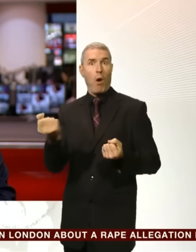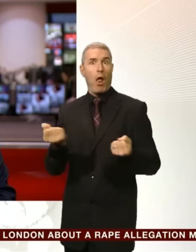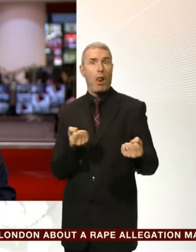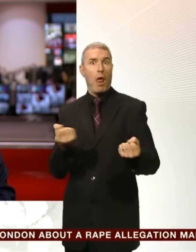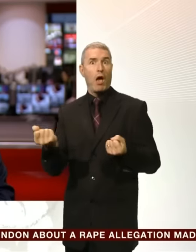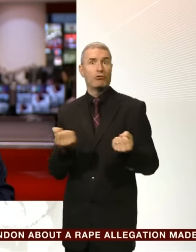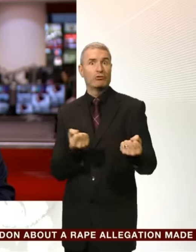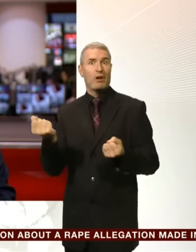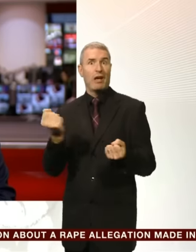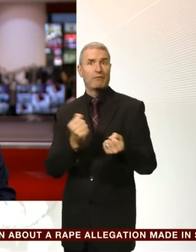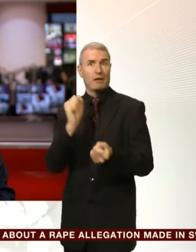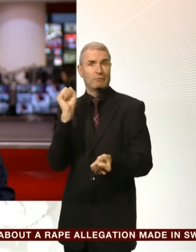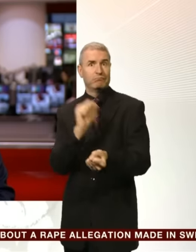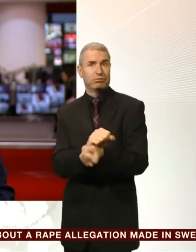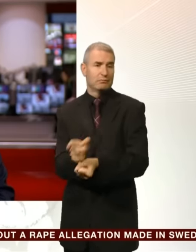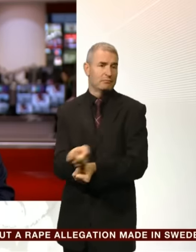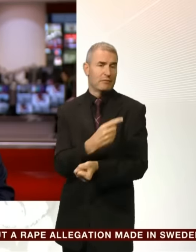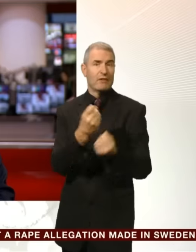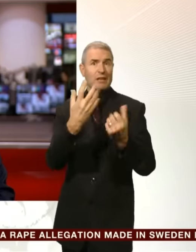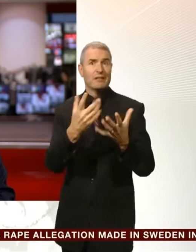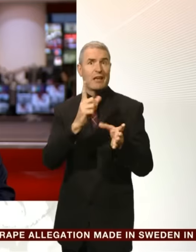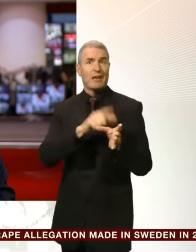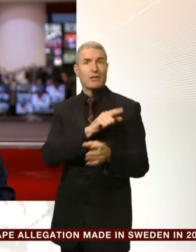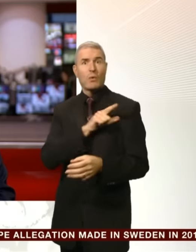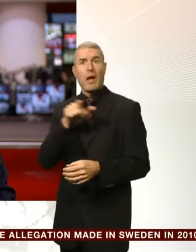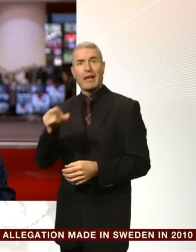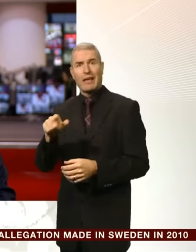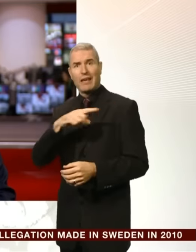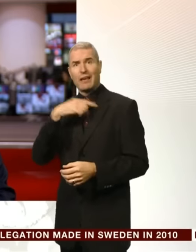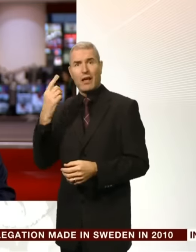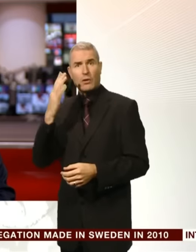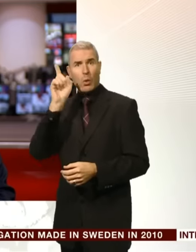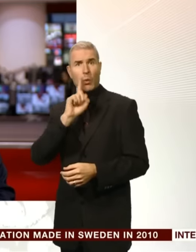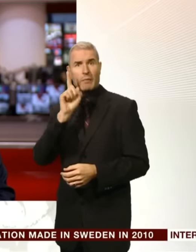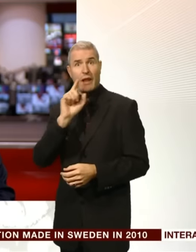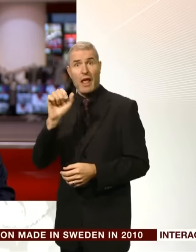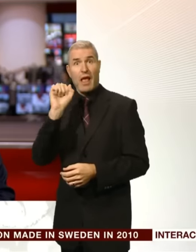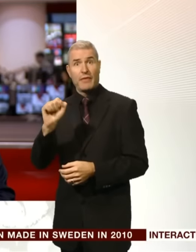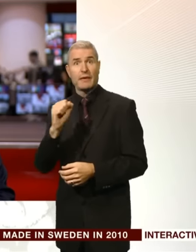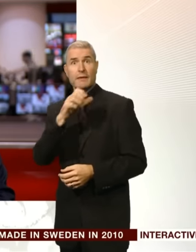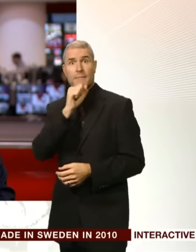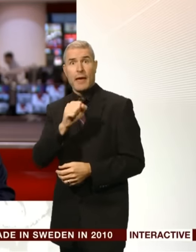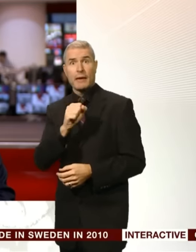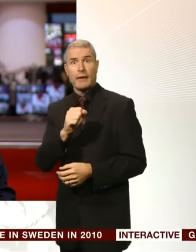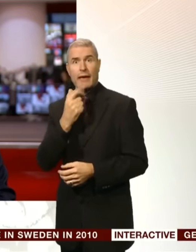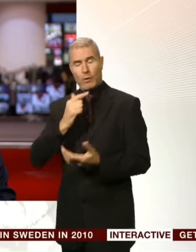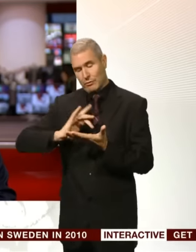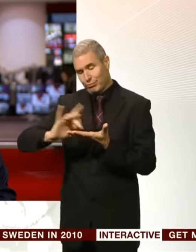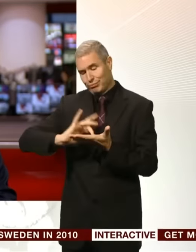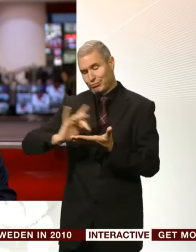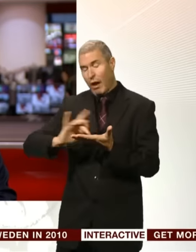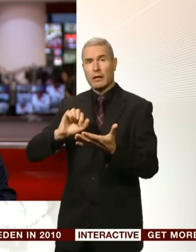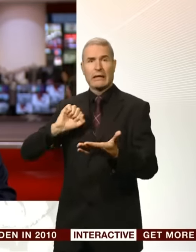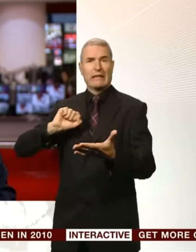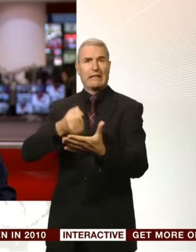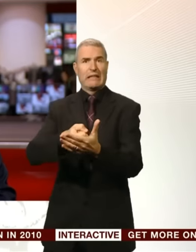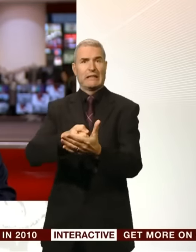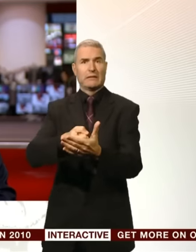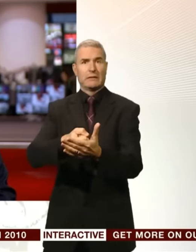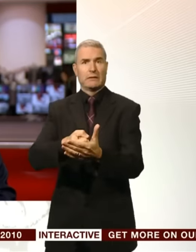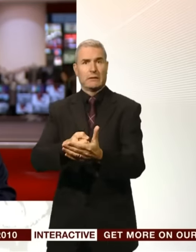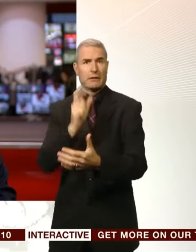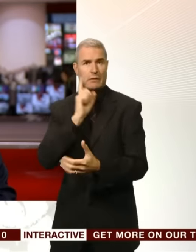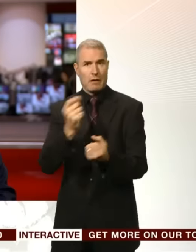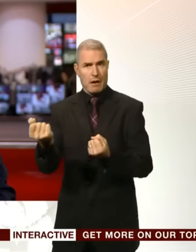for 10 years for killing a woman and 3 children when he ploughed into their stationary car. He was scrolling through music on his phone at the time.